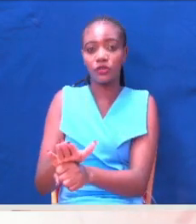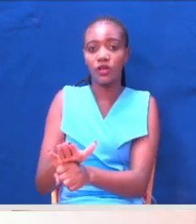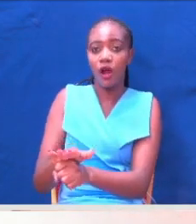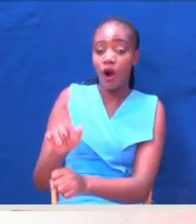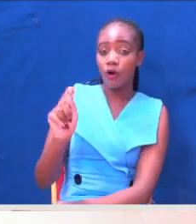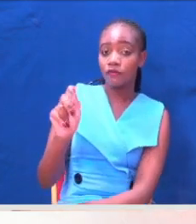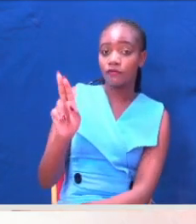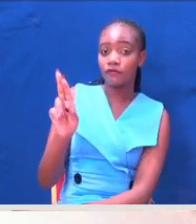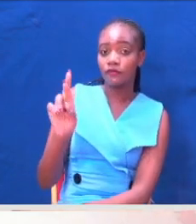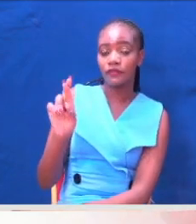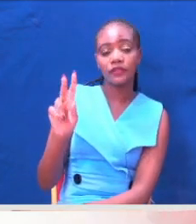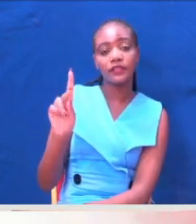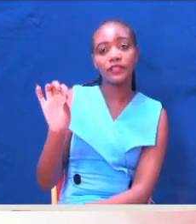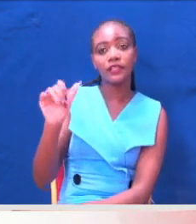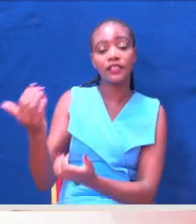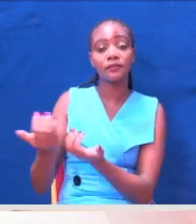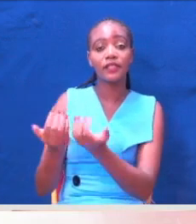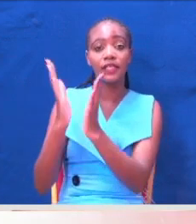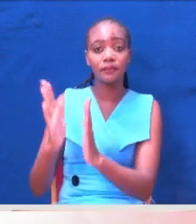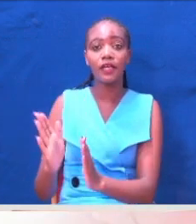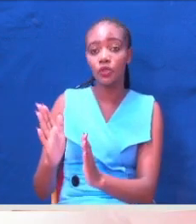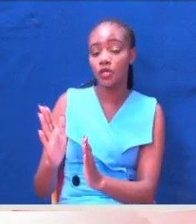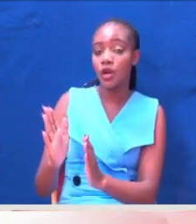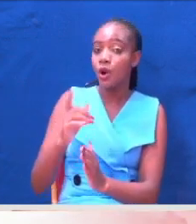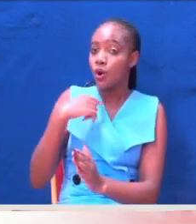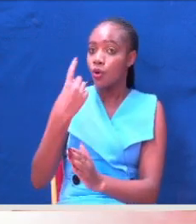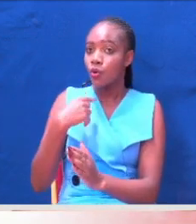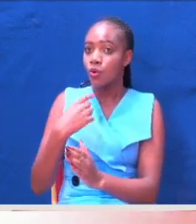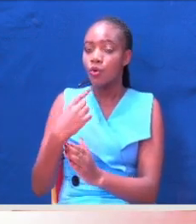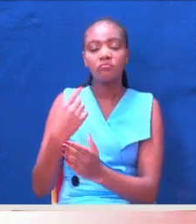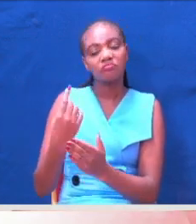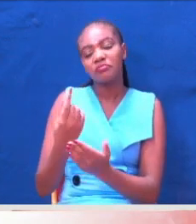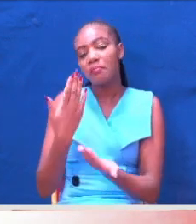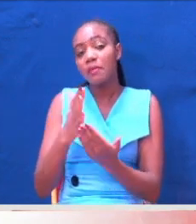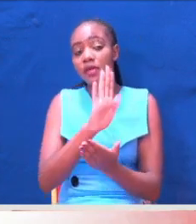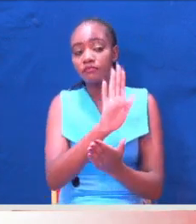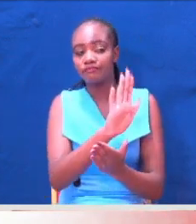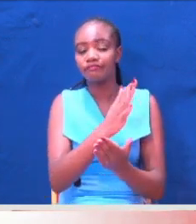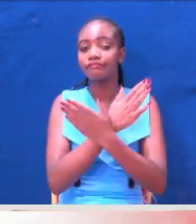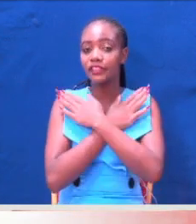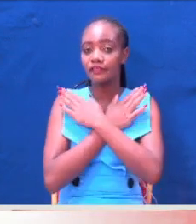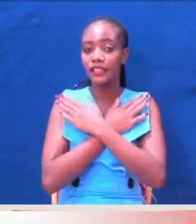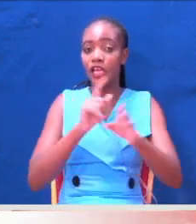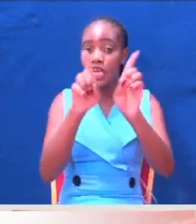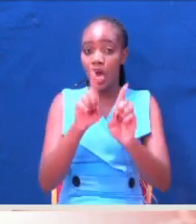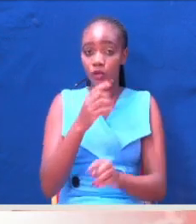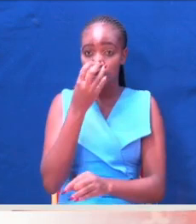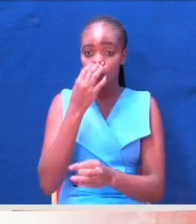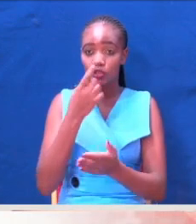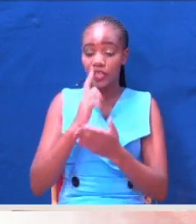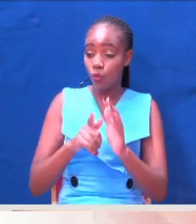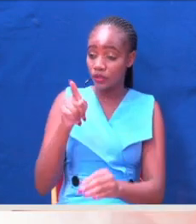Turkish businessman Harun Aydin, who has been described as his business associate. Ruto claims Aydin